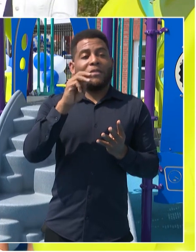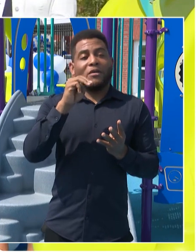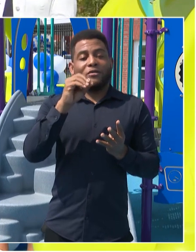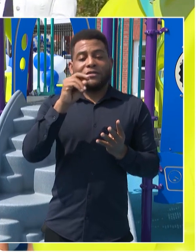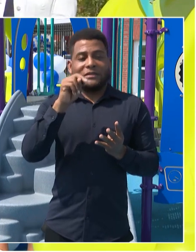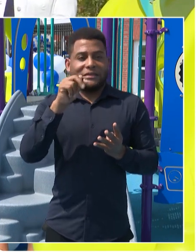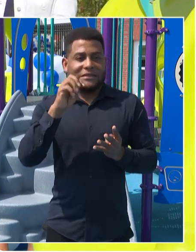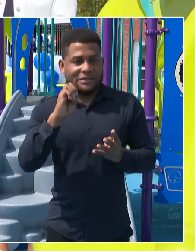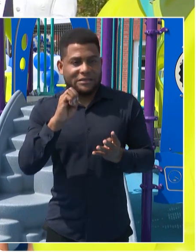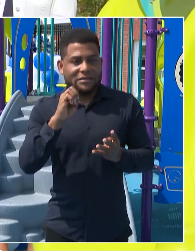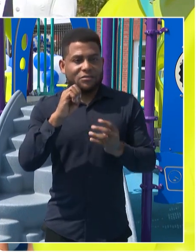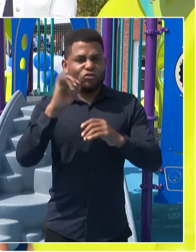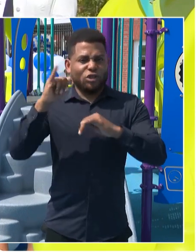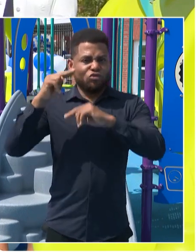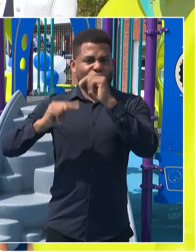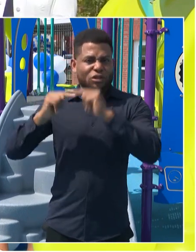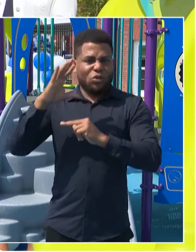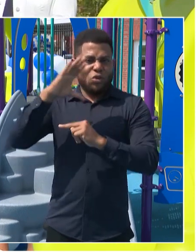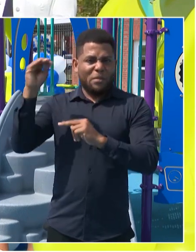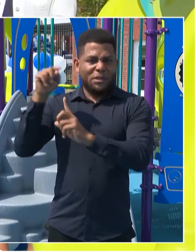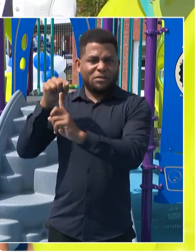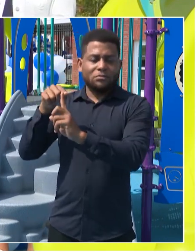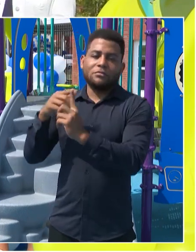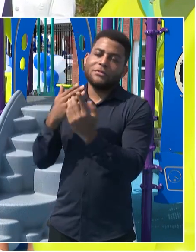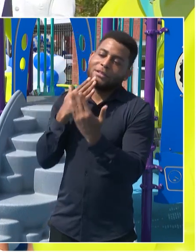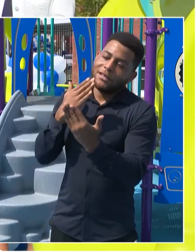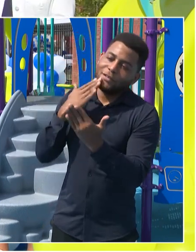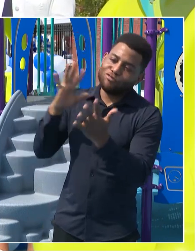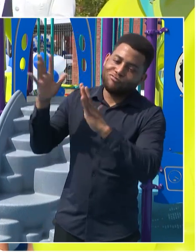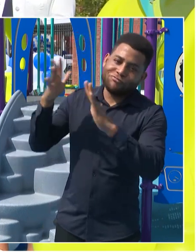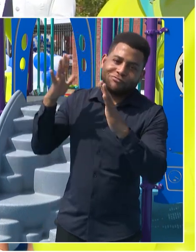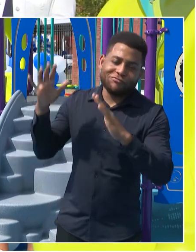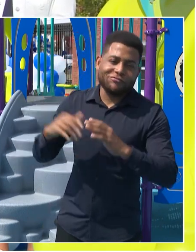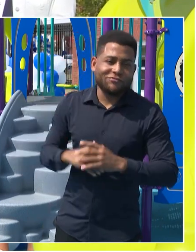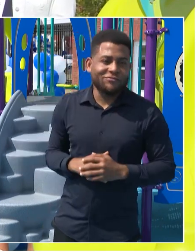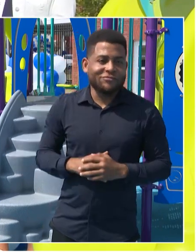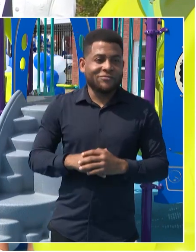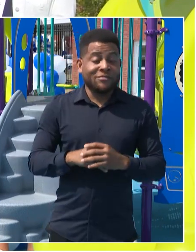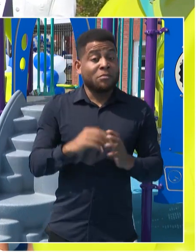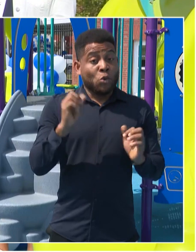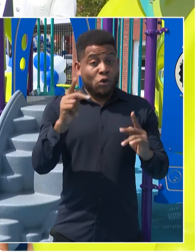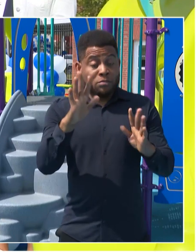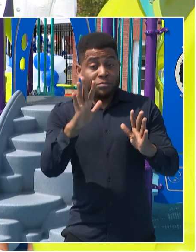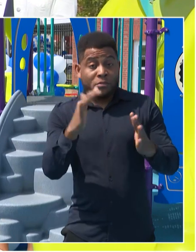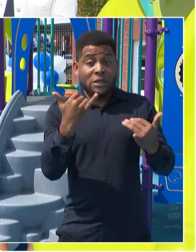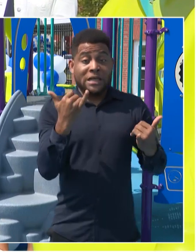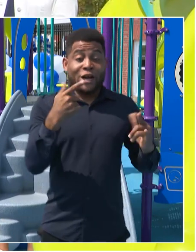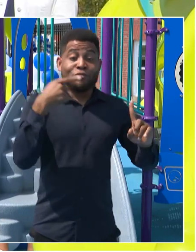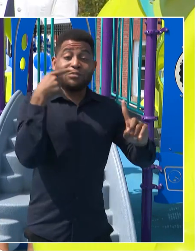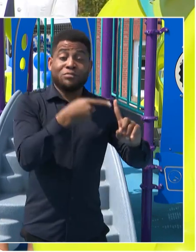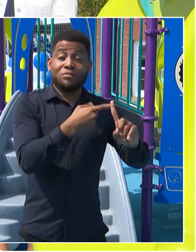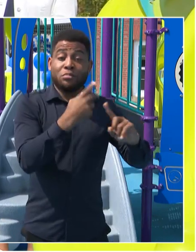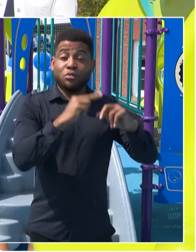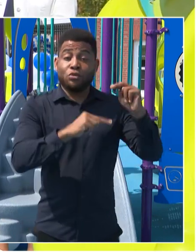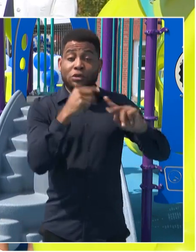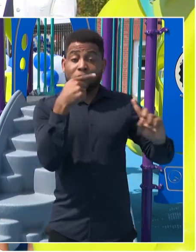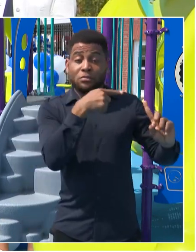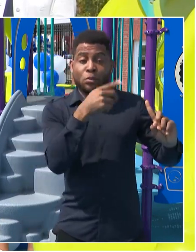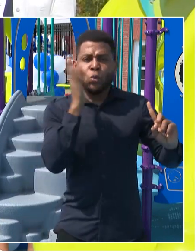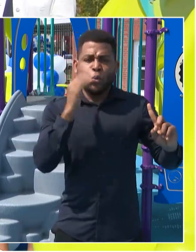All right, so let me tell you a little bit about this wonderful facility. This school year, these young learners will have access to 9 new